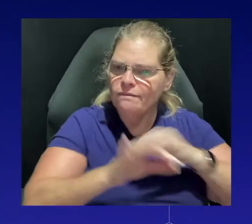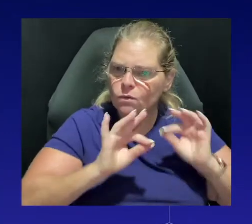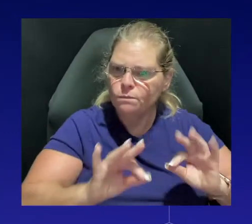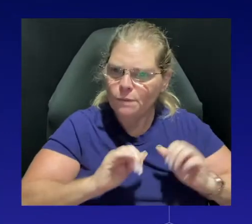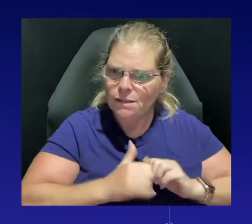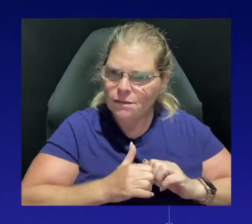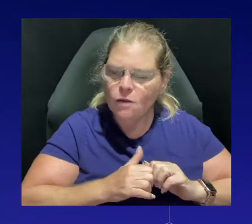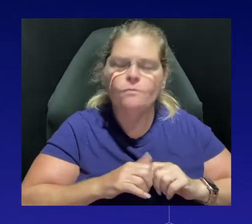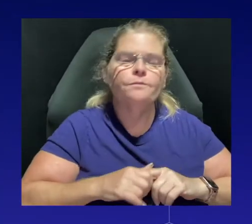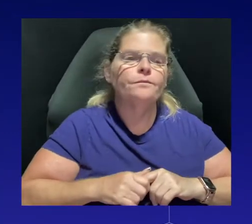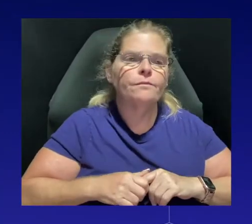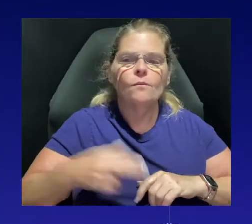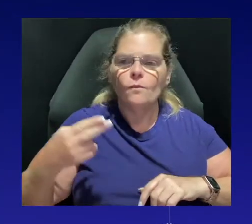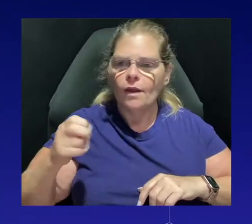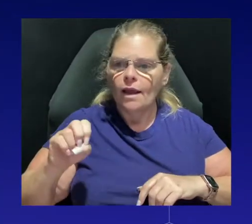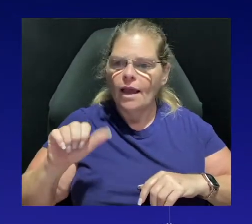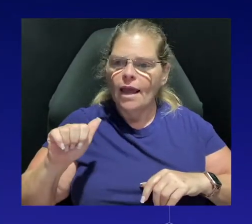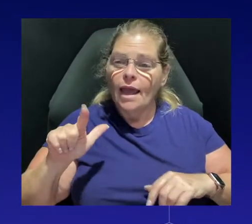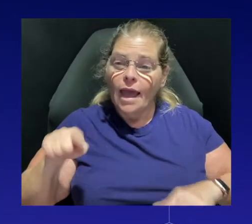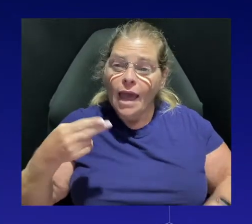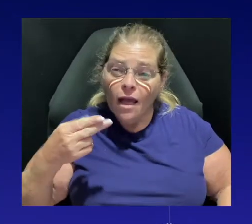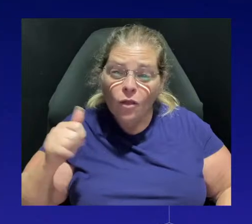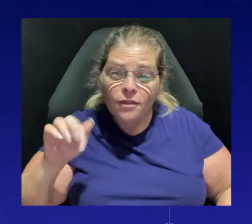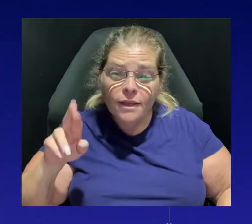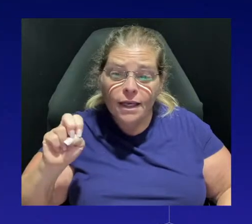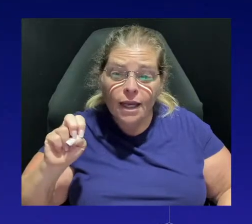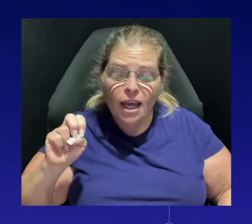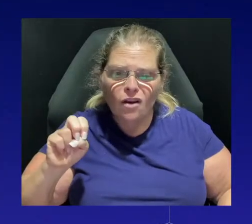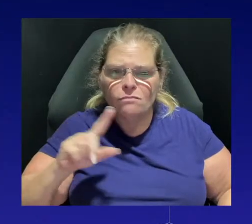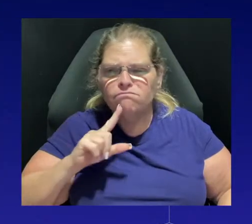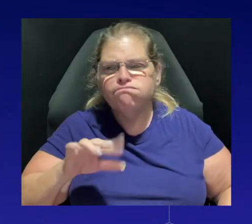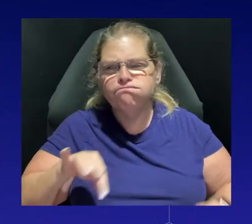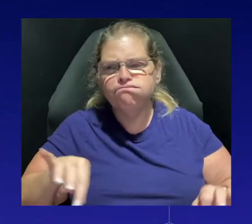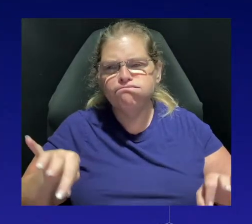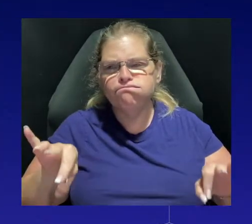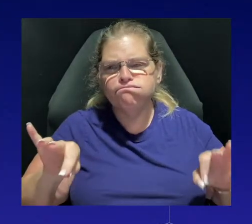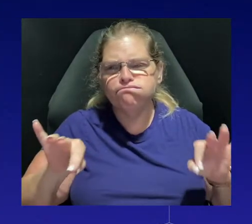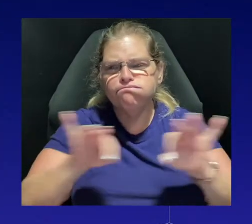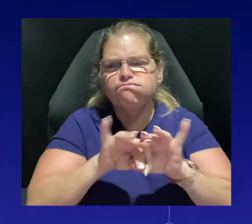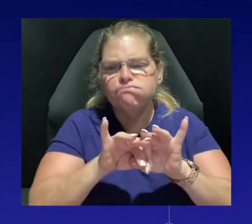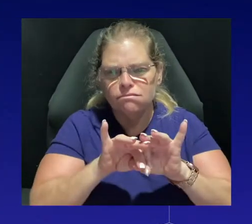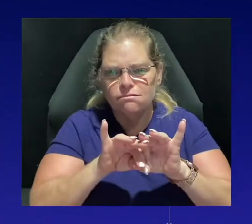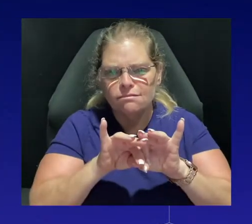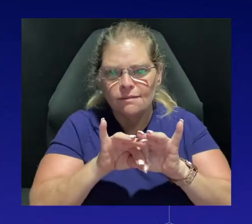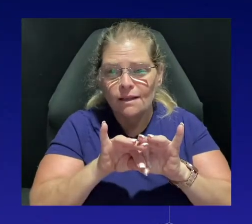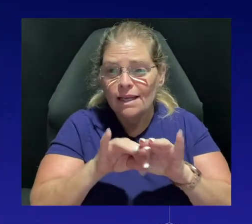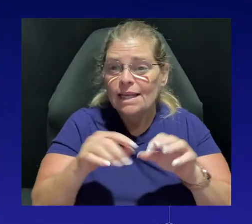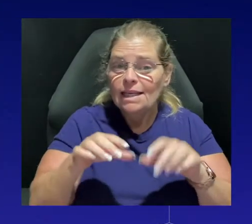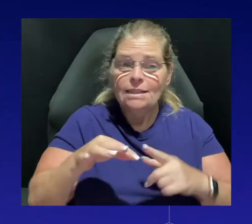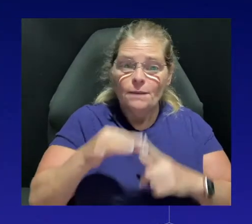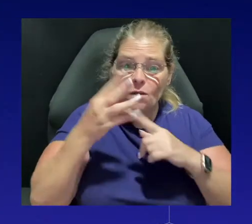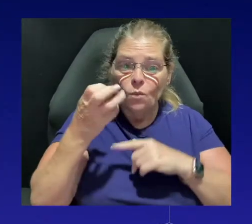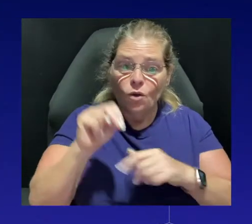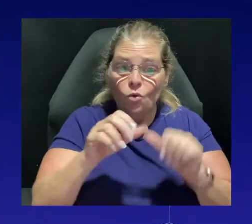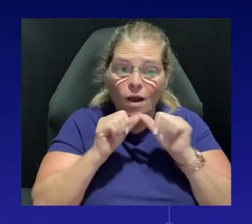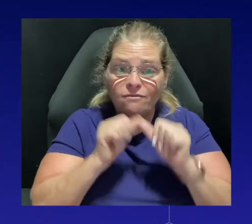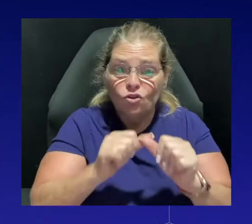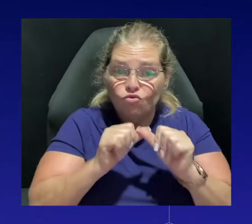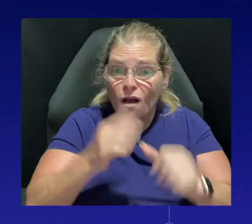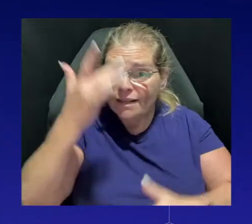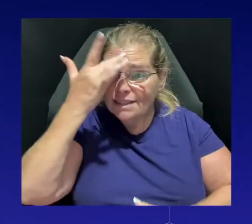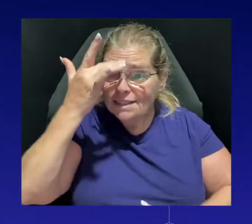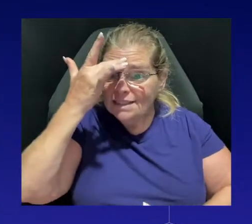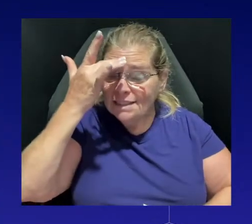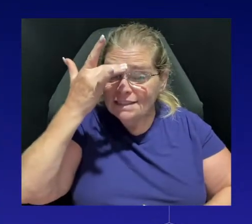Healthcare is really critical when you are, especially when you have a chronic disease. But half the